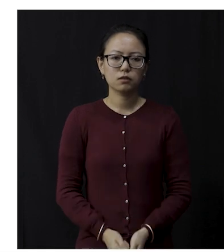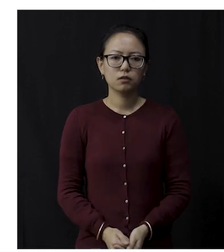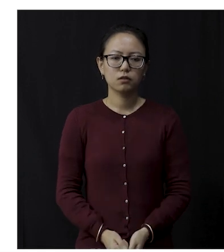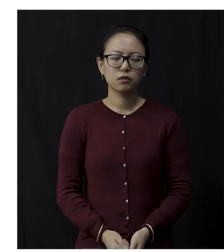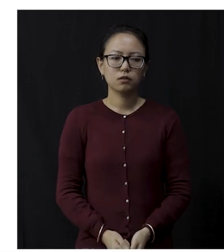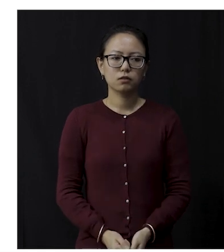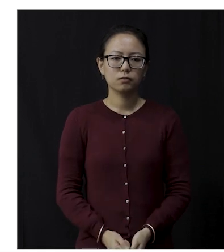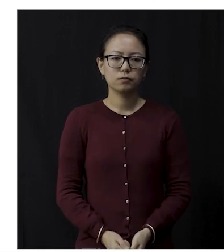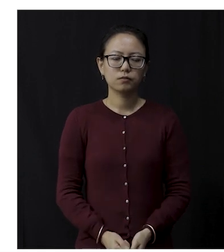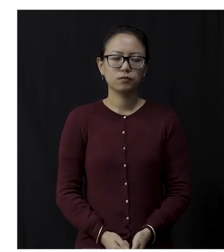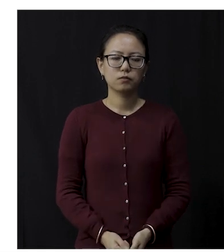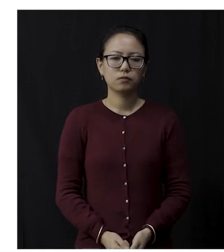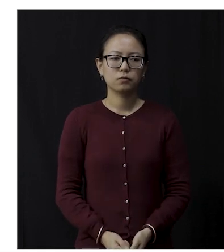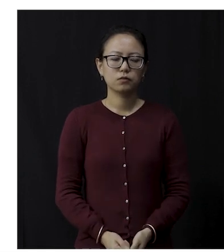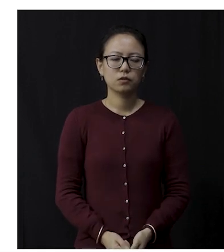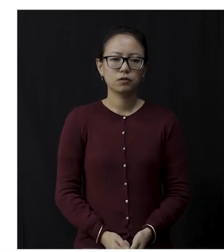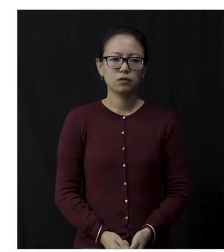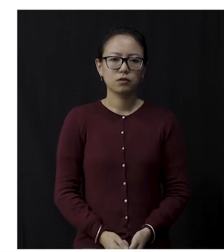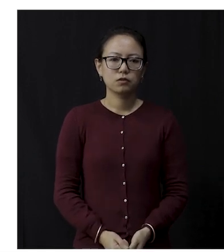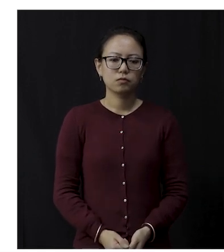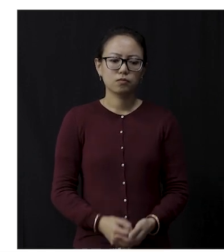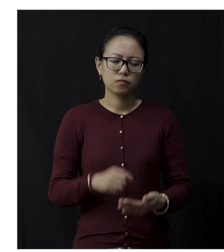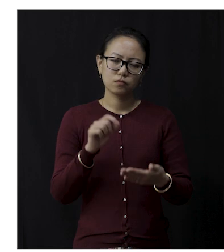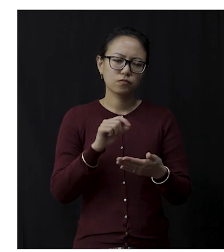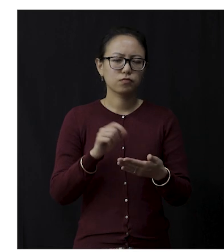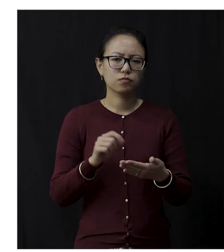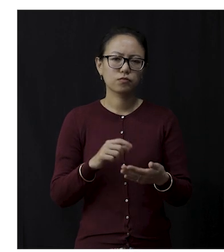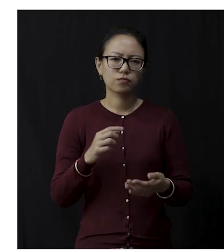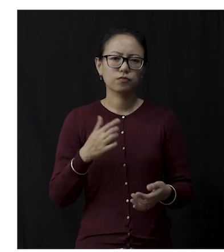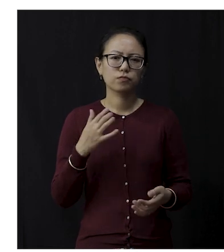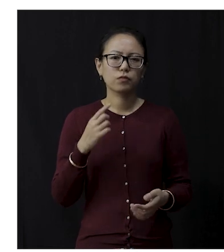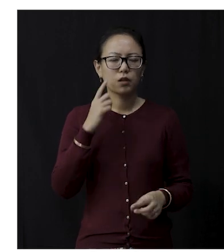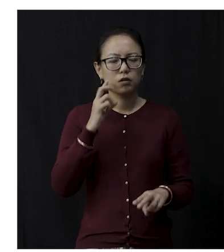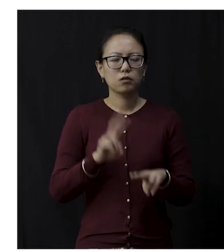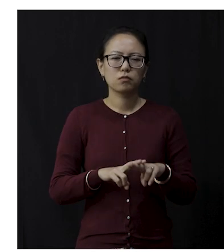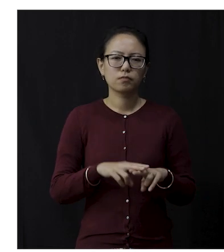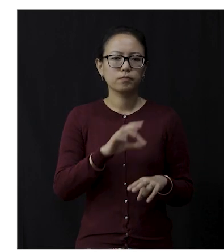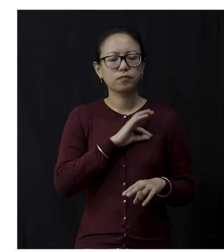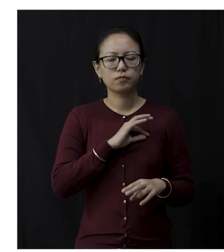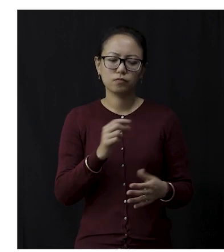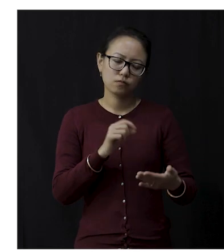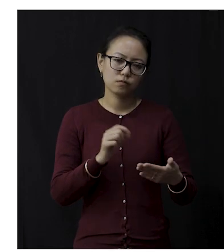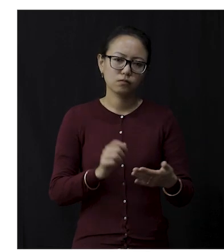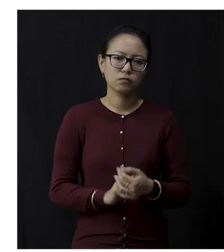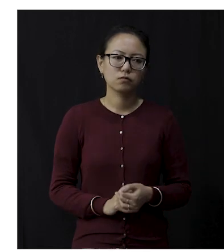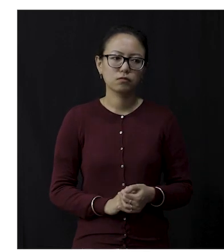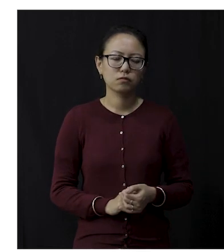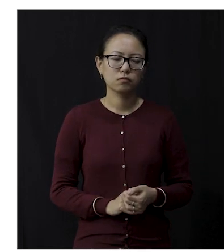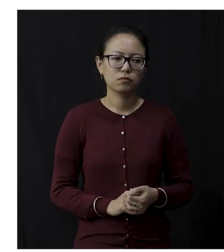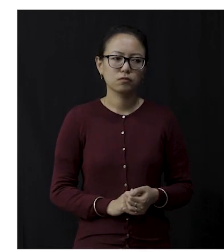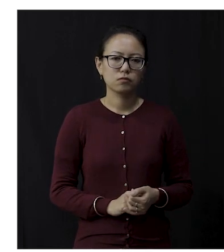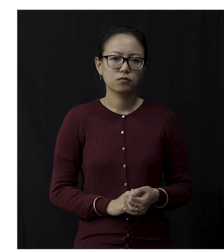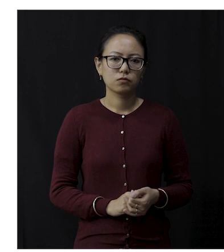Omnivores. Omnivores. So you can write it down, okay? Based on the eating habits of animals, there